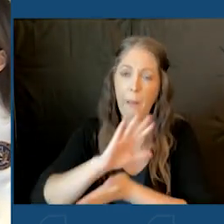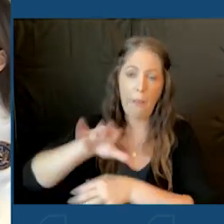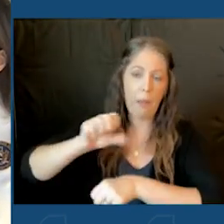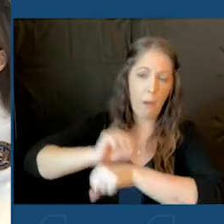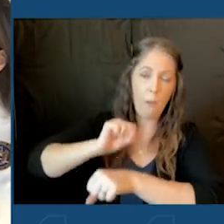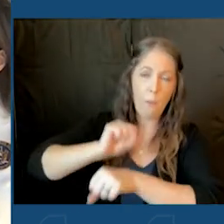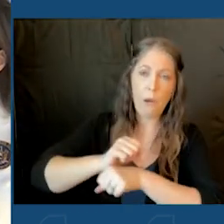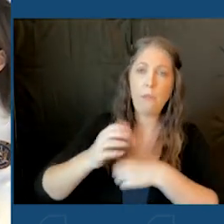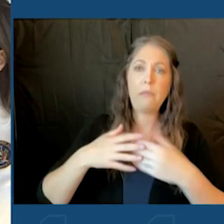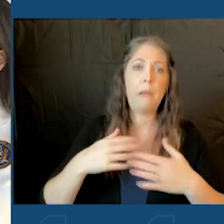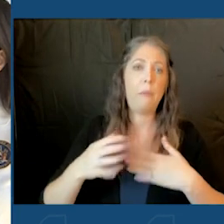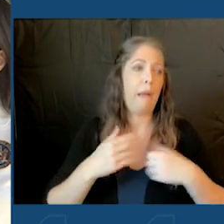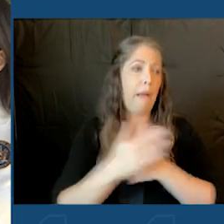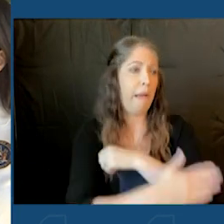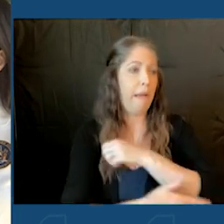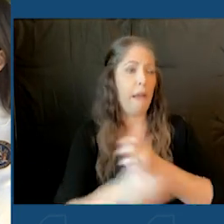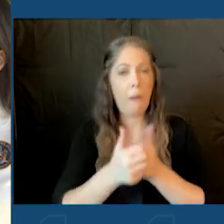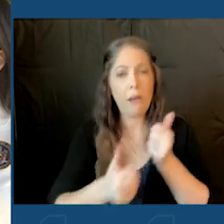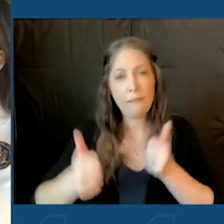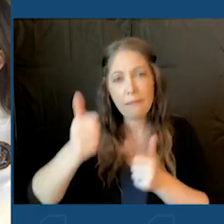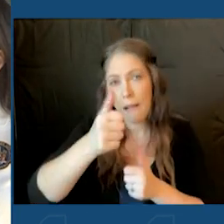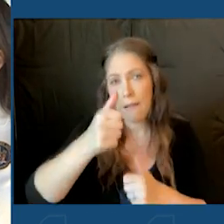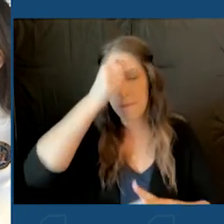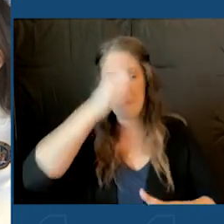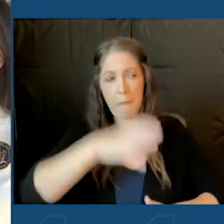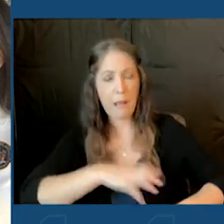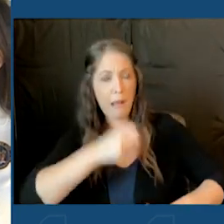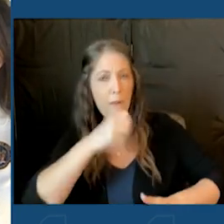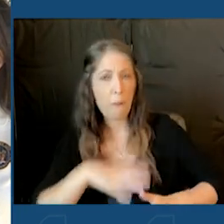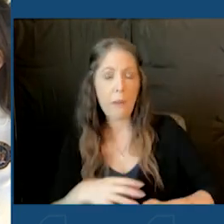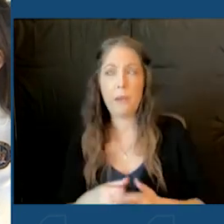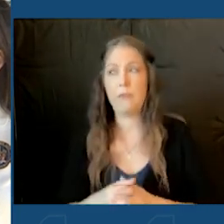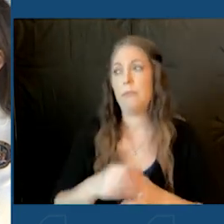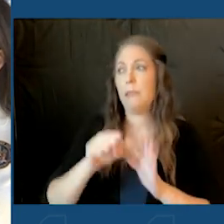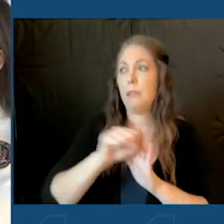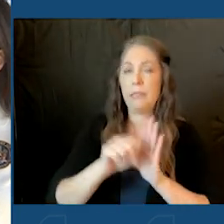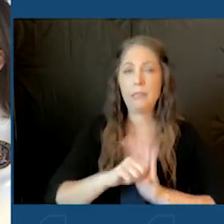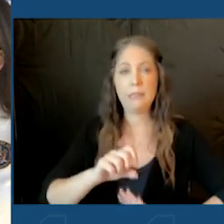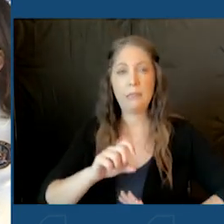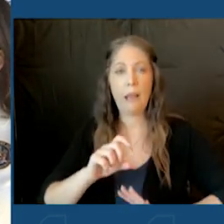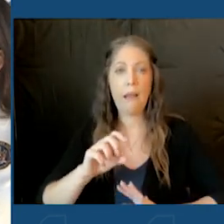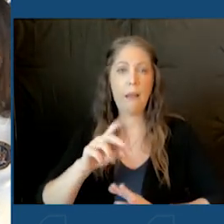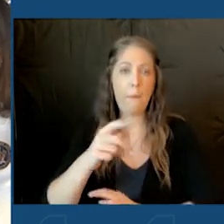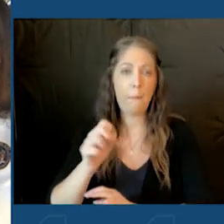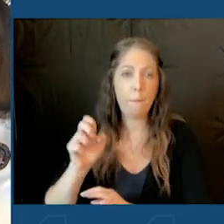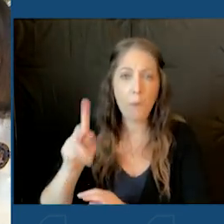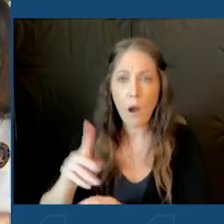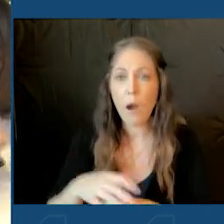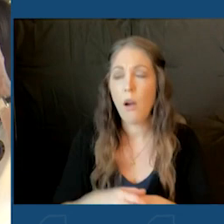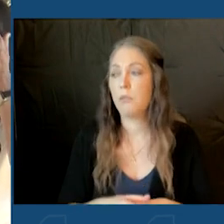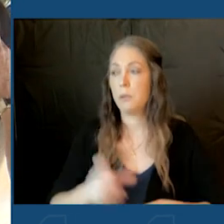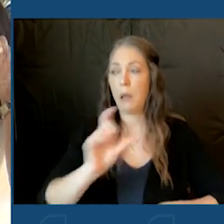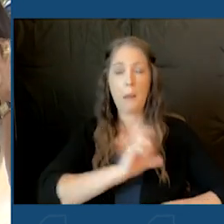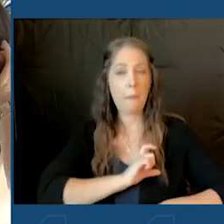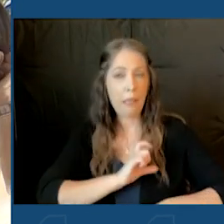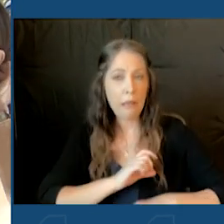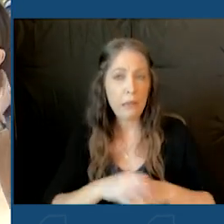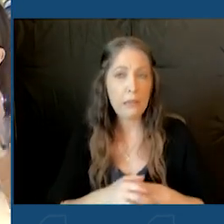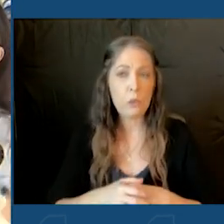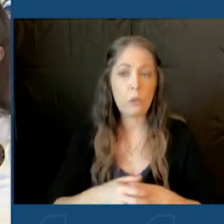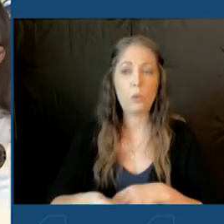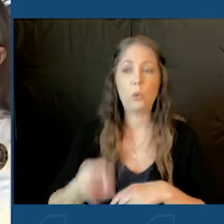county executives, men and women, whether it's state parks, state police with the 2 Hueys that they have up there doing